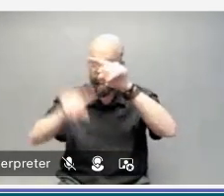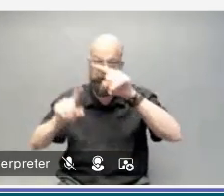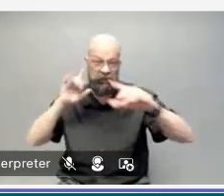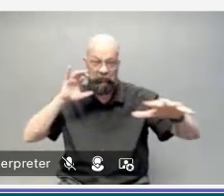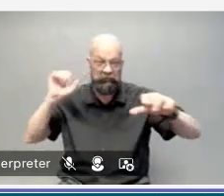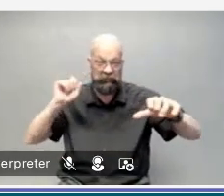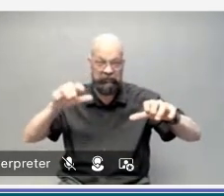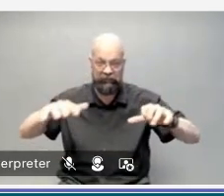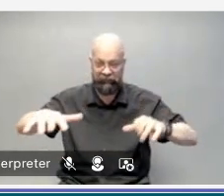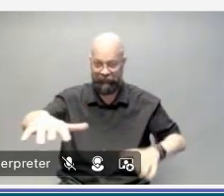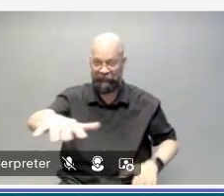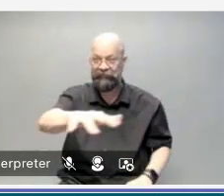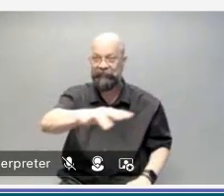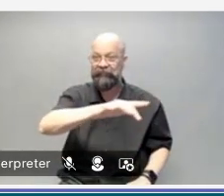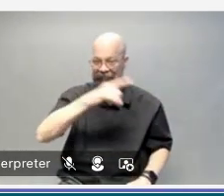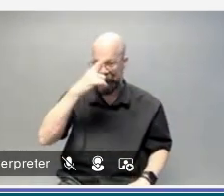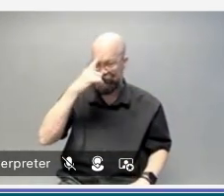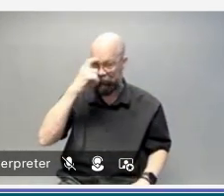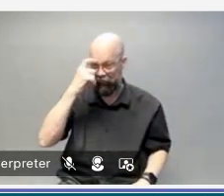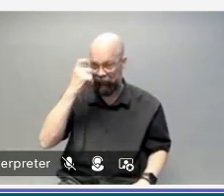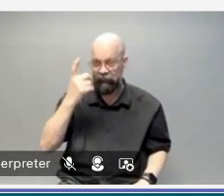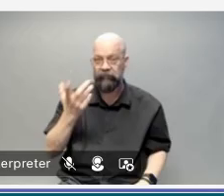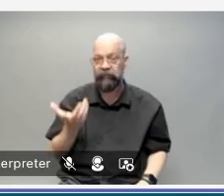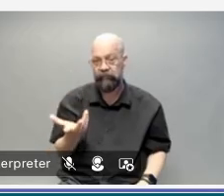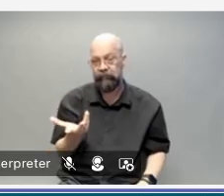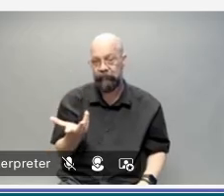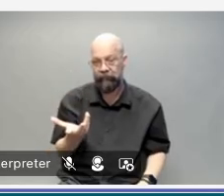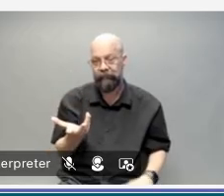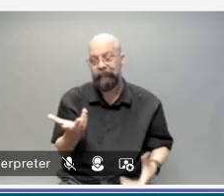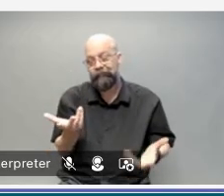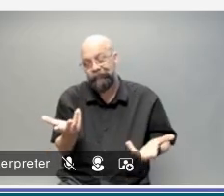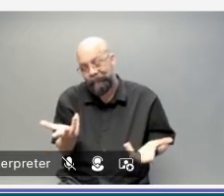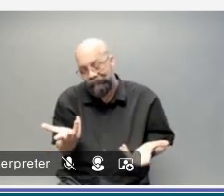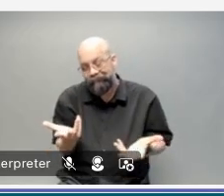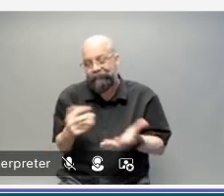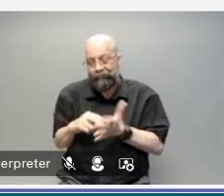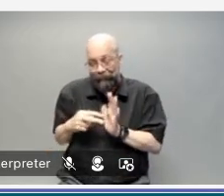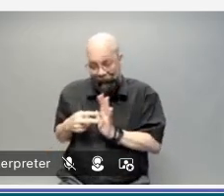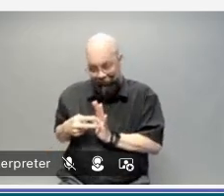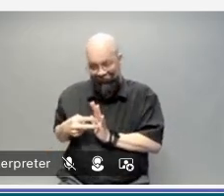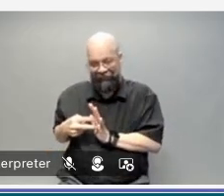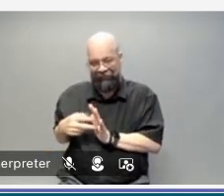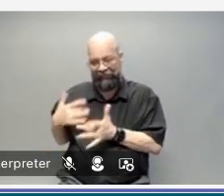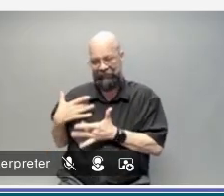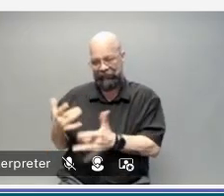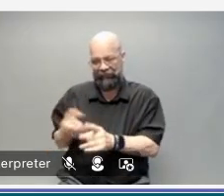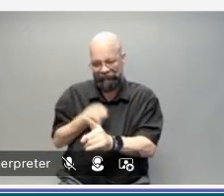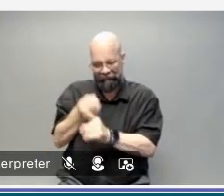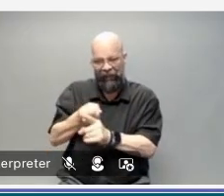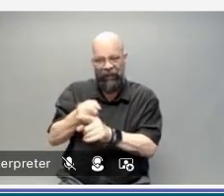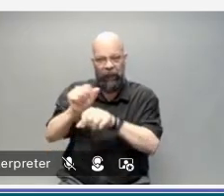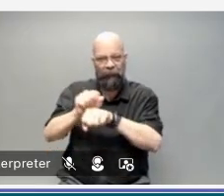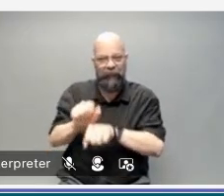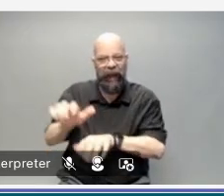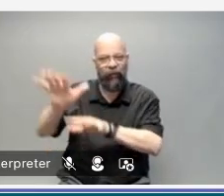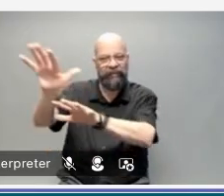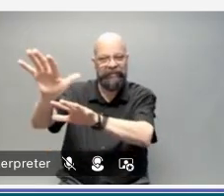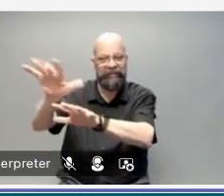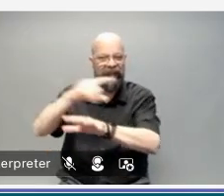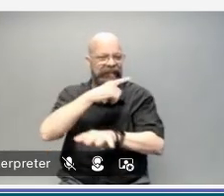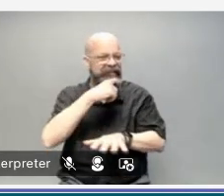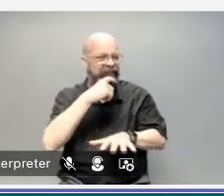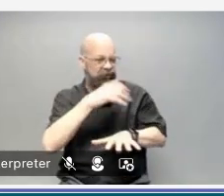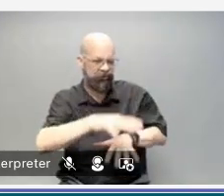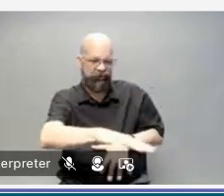the area this summer. And really, when we get thunderstorm activity, it's mostly affecting our mountains and deserts. It typically doesn't affect